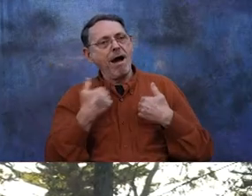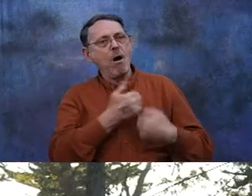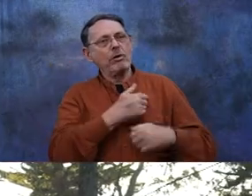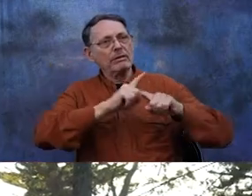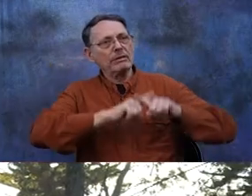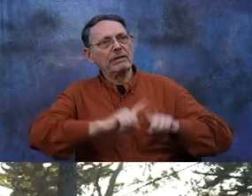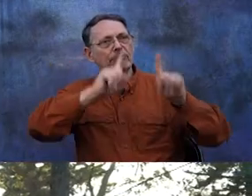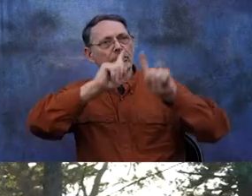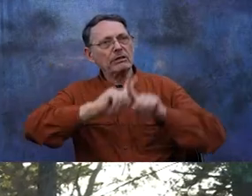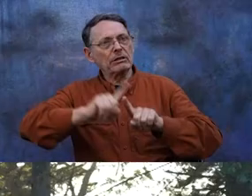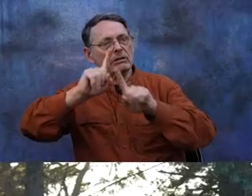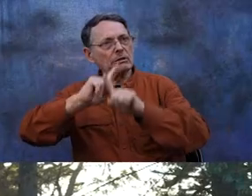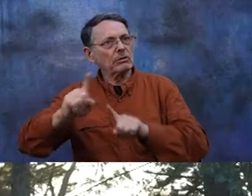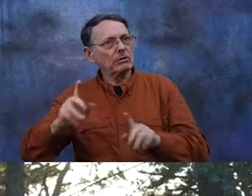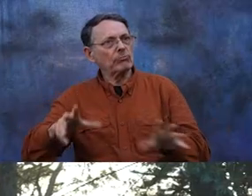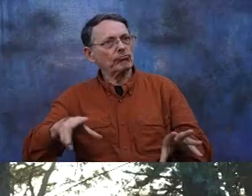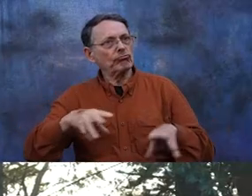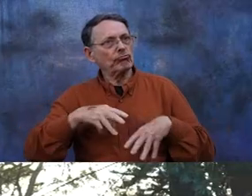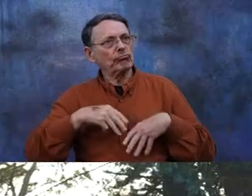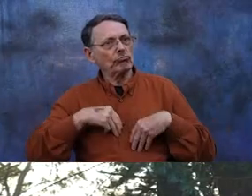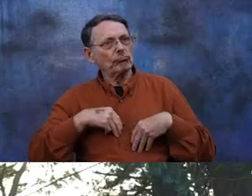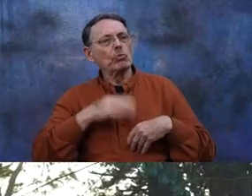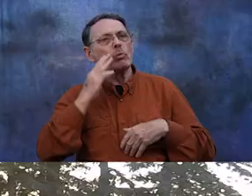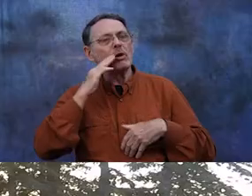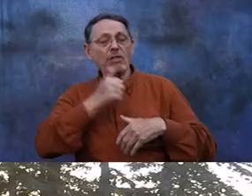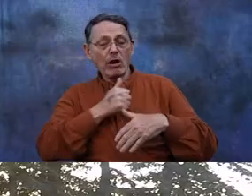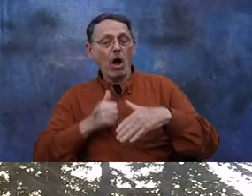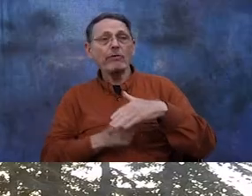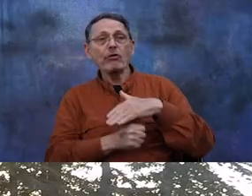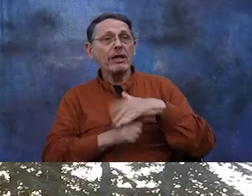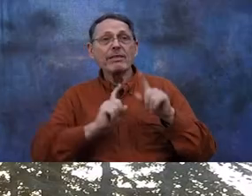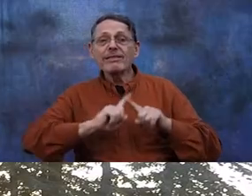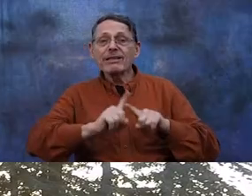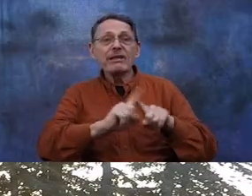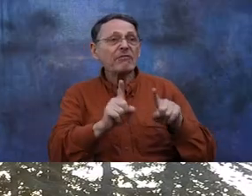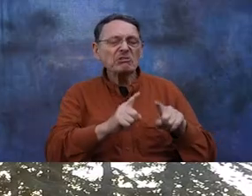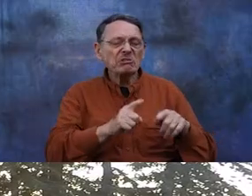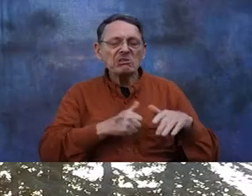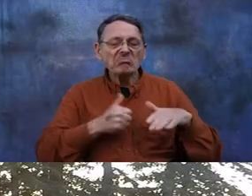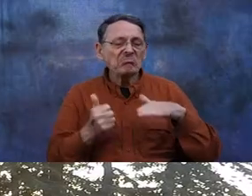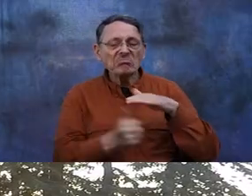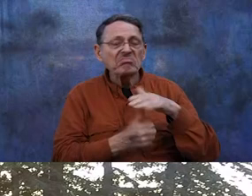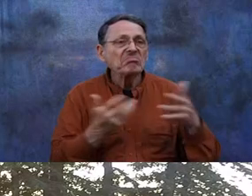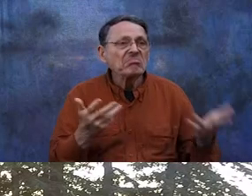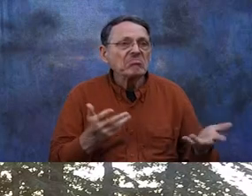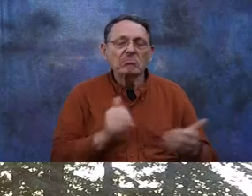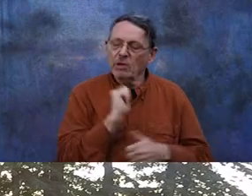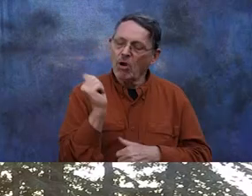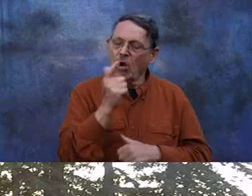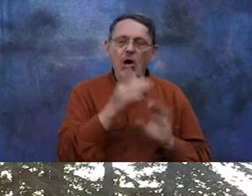because we know that underneath them, whatever they are, we are